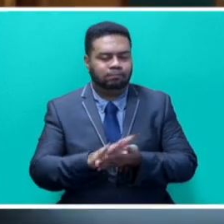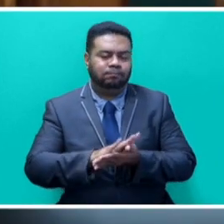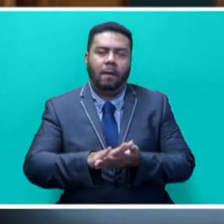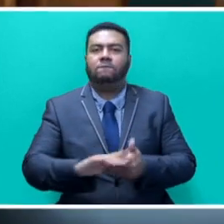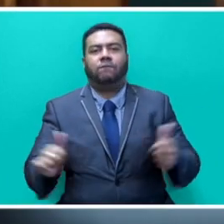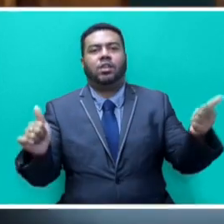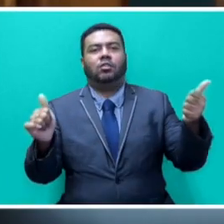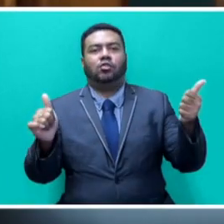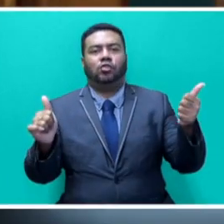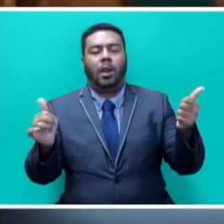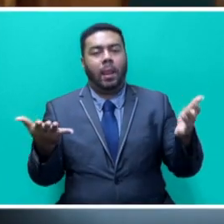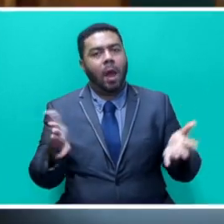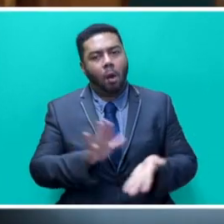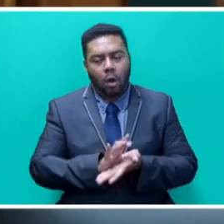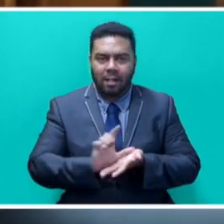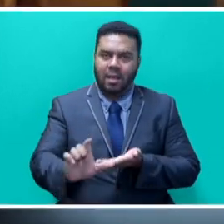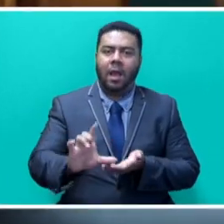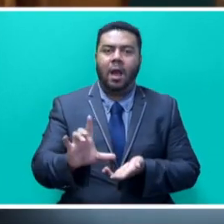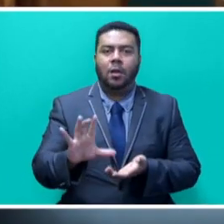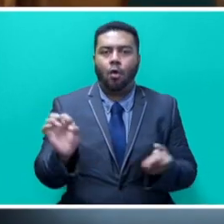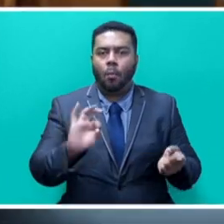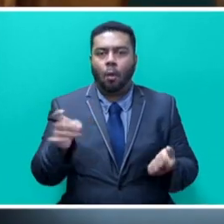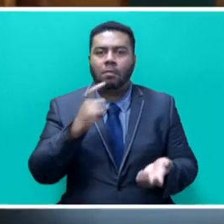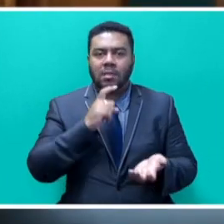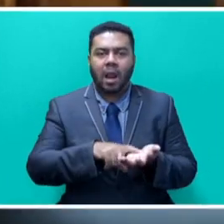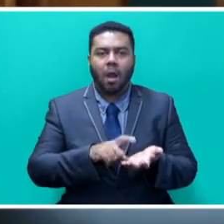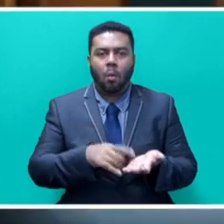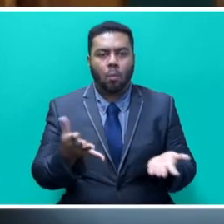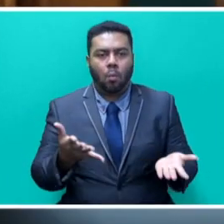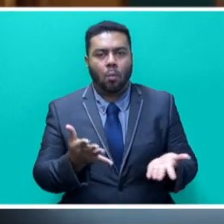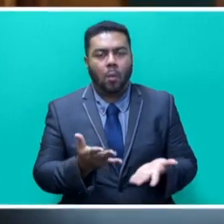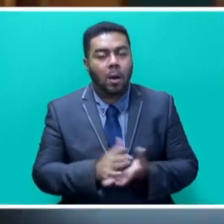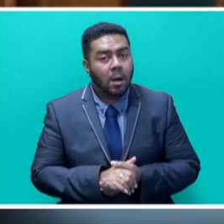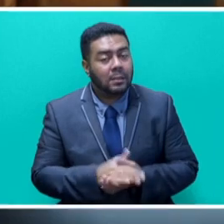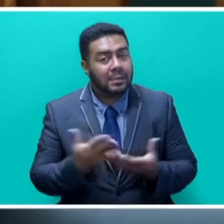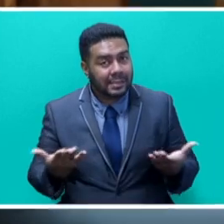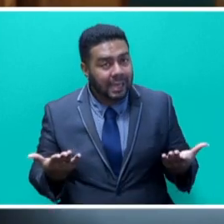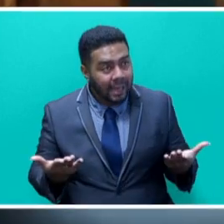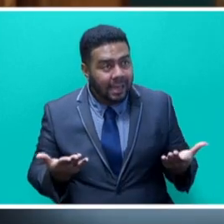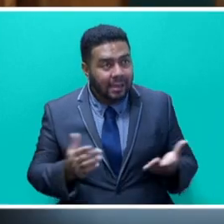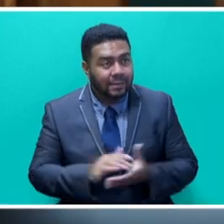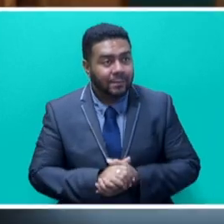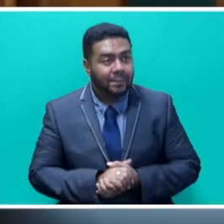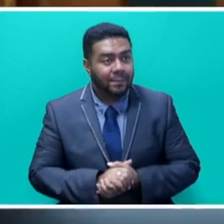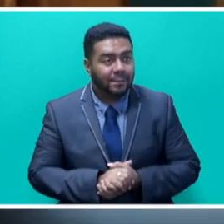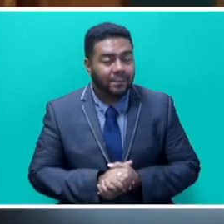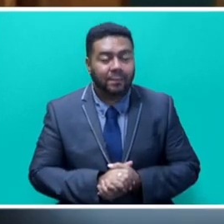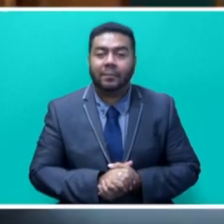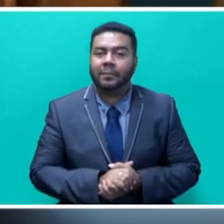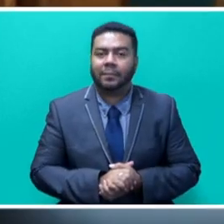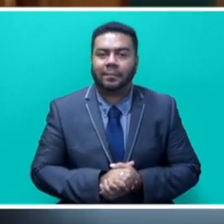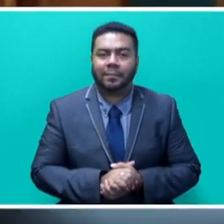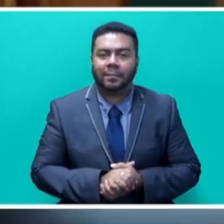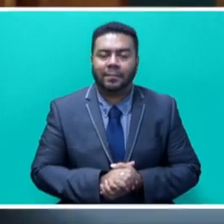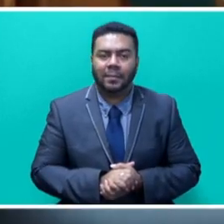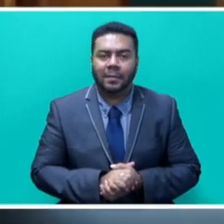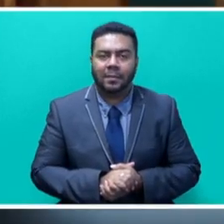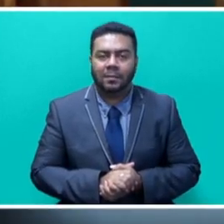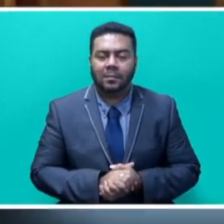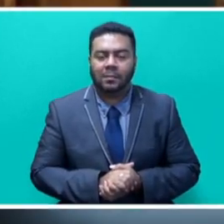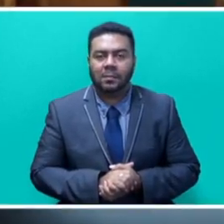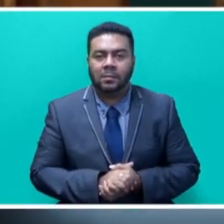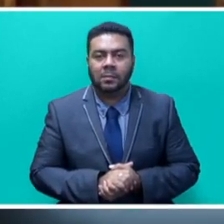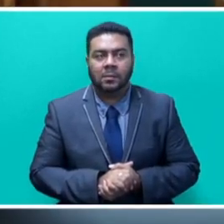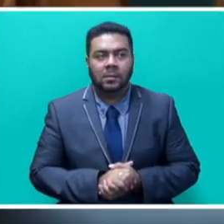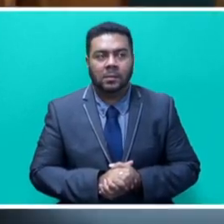in February this year to fully settle one of the last loan accounts on the group's books. To